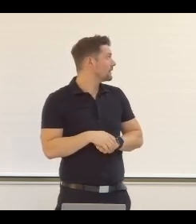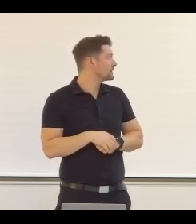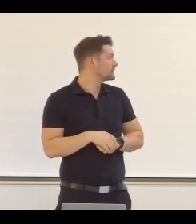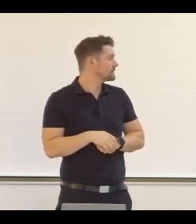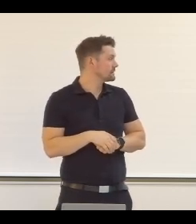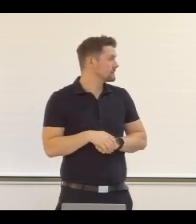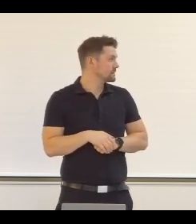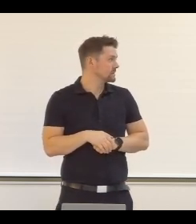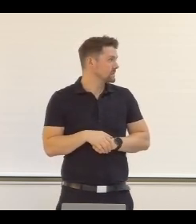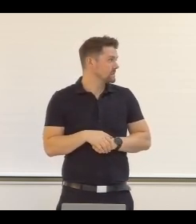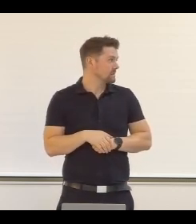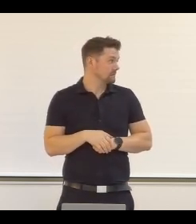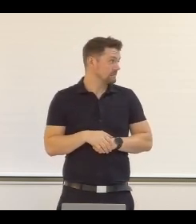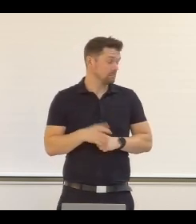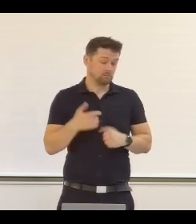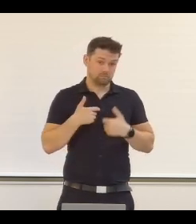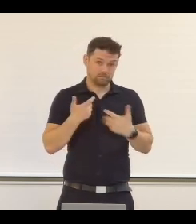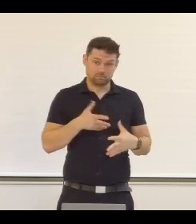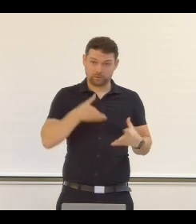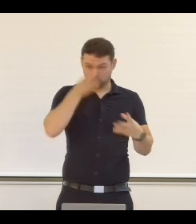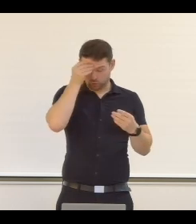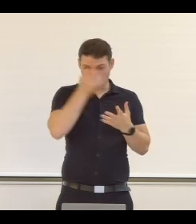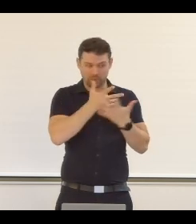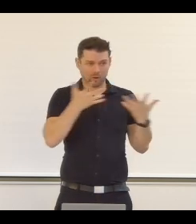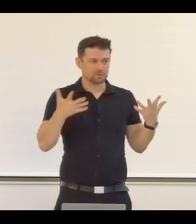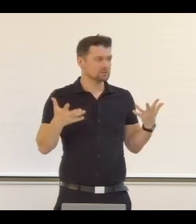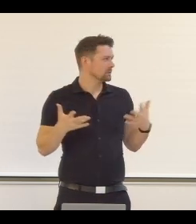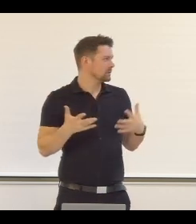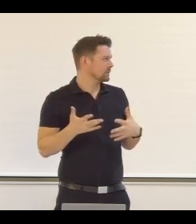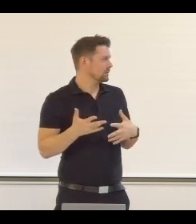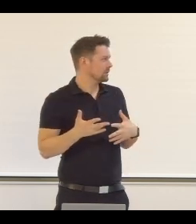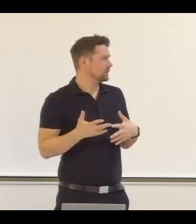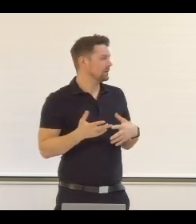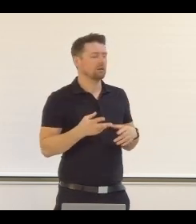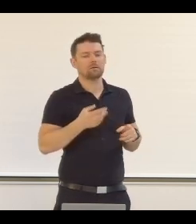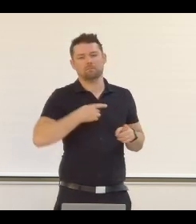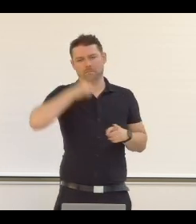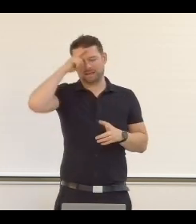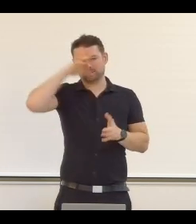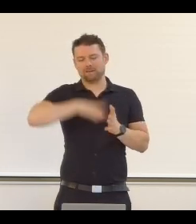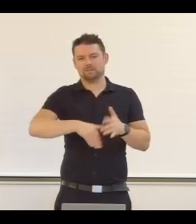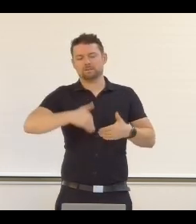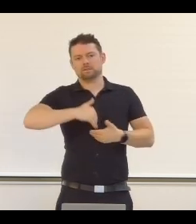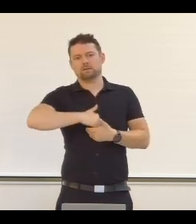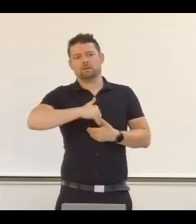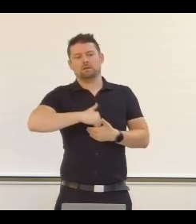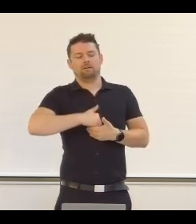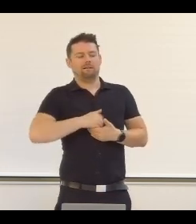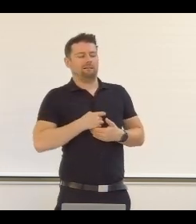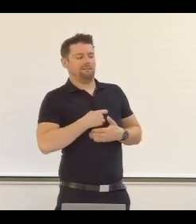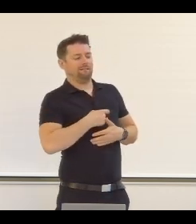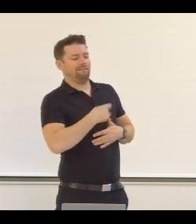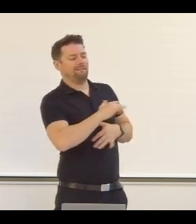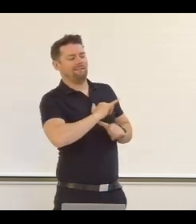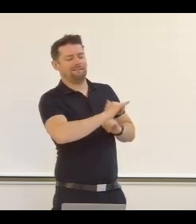I learned a lot, and I could see some of the experience I had during Mars500 in the astronauts.